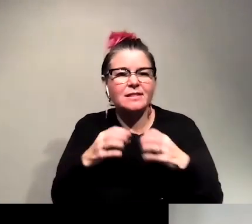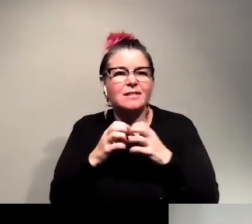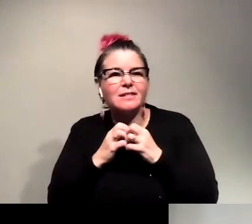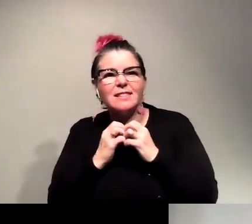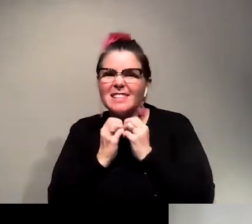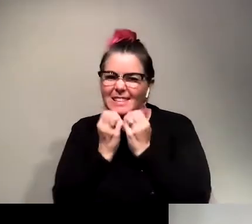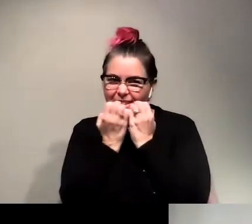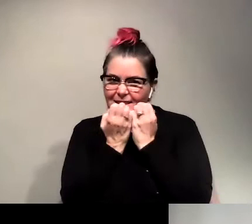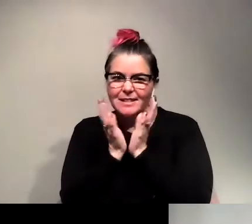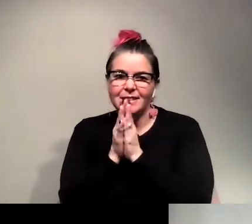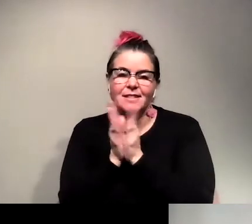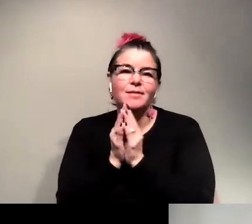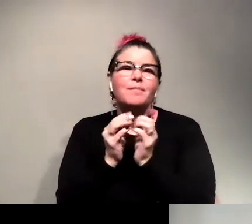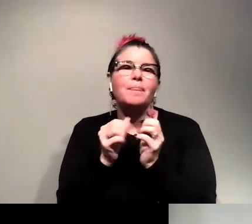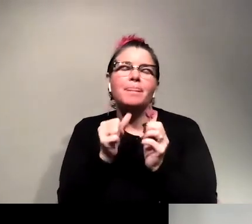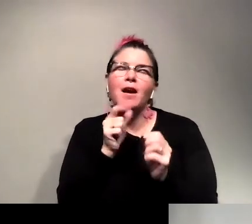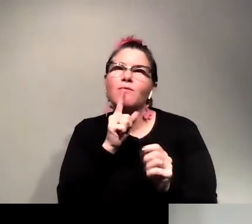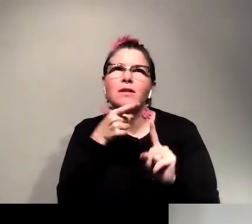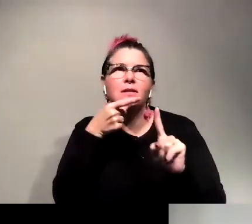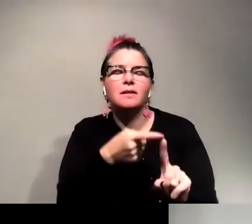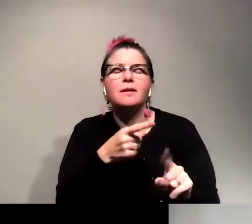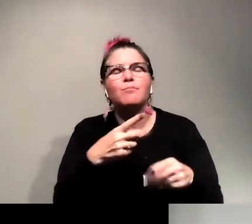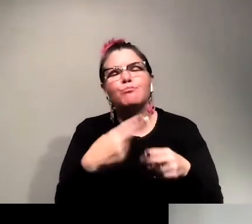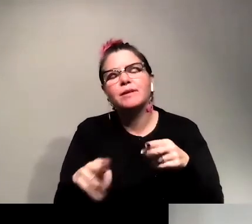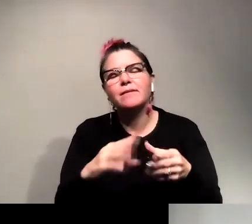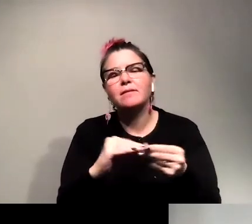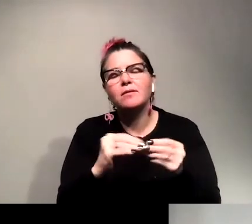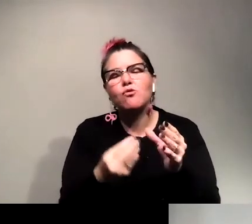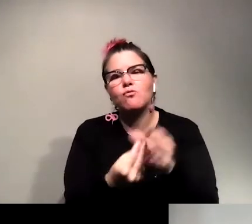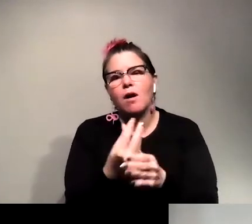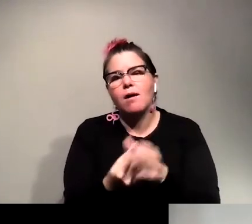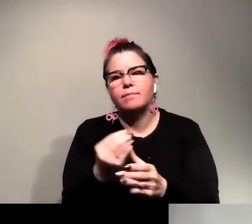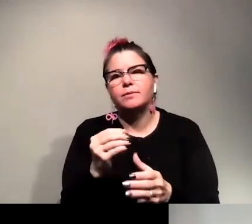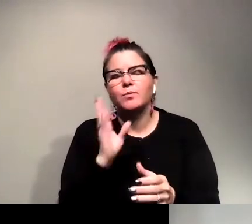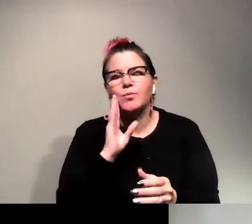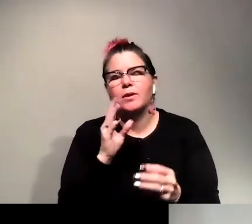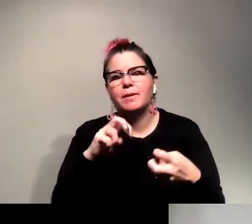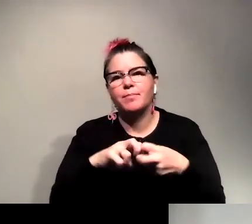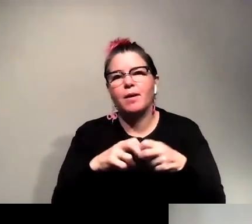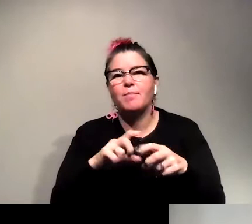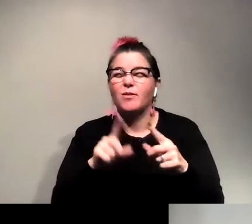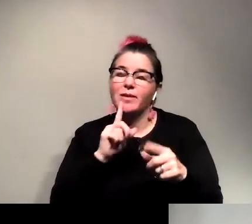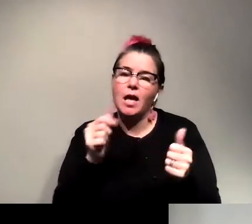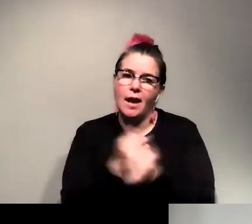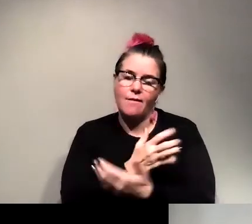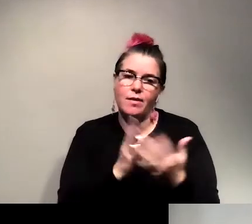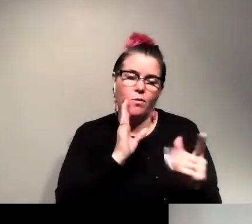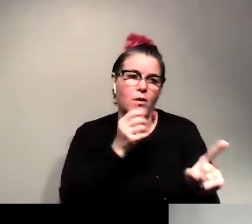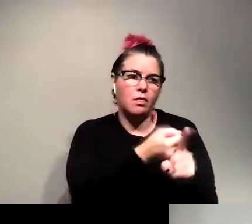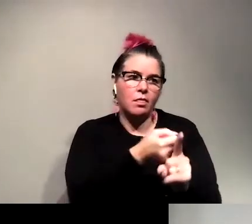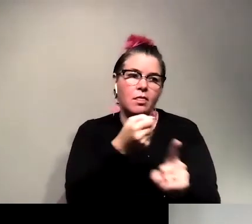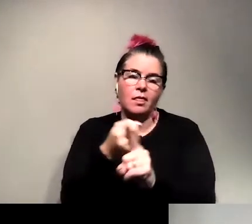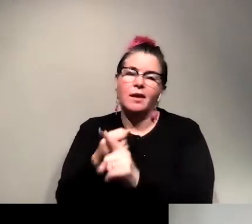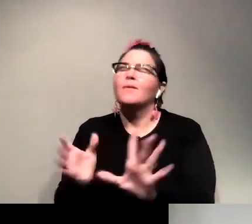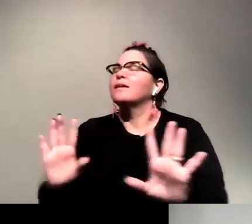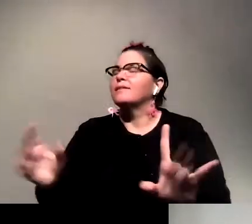Yikes. But it wasn't really talking about... I mean, it briefly mentioned like crops are going to be an issue, but everything was going to be an issue from... Anyway,